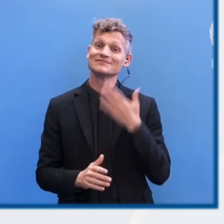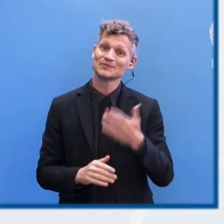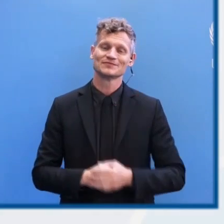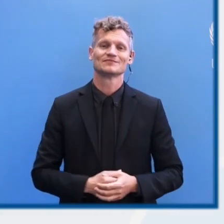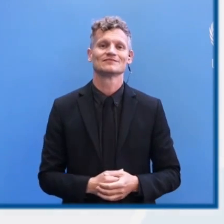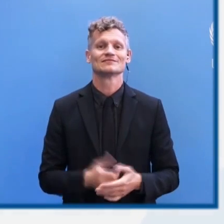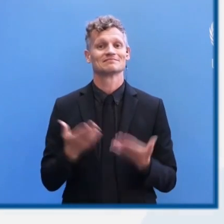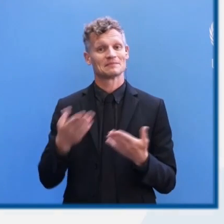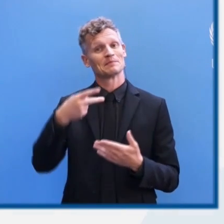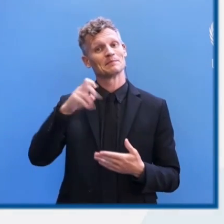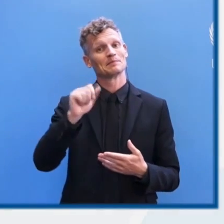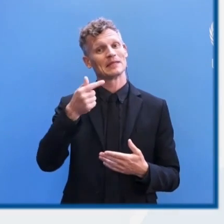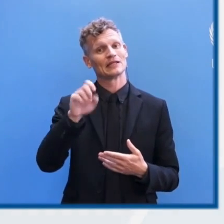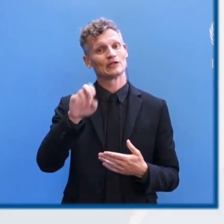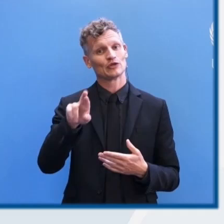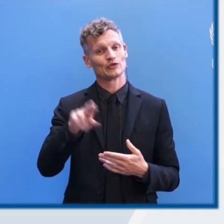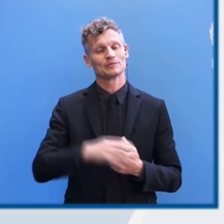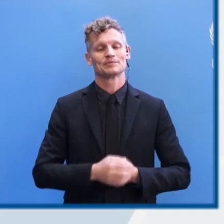your 30 seconds.